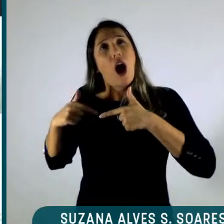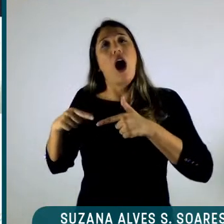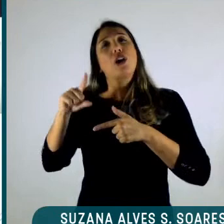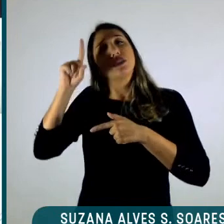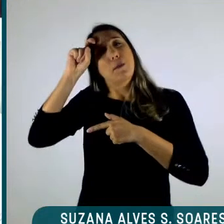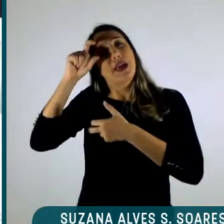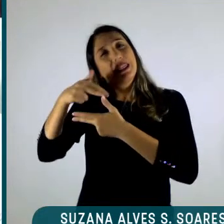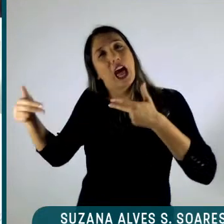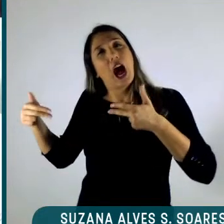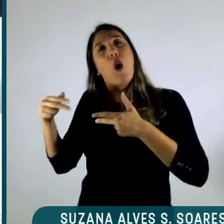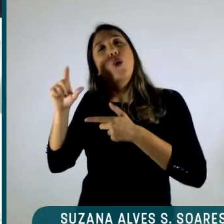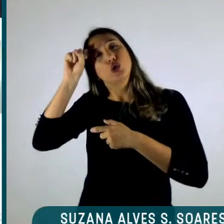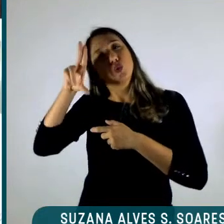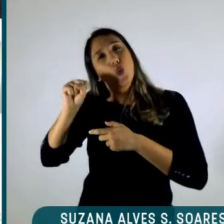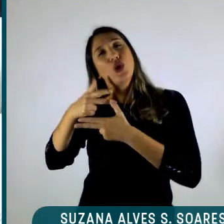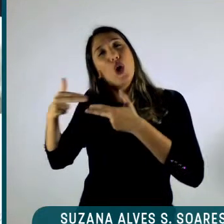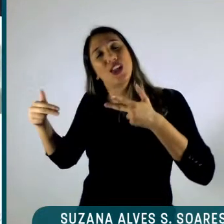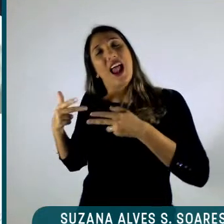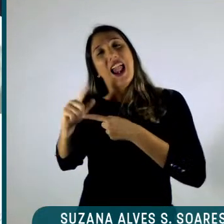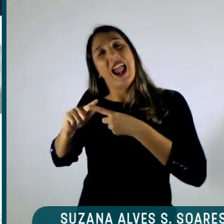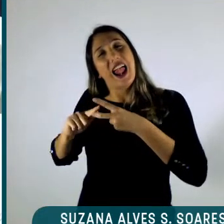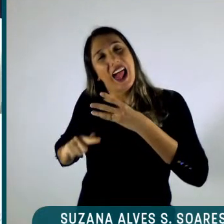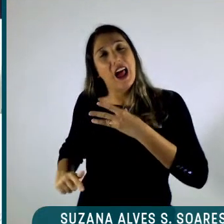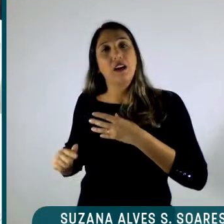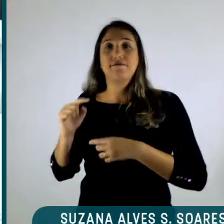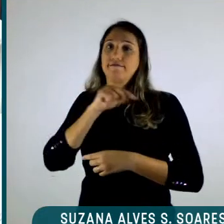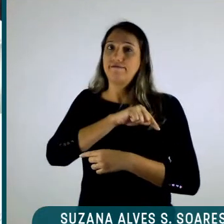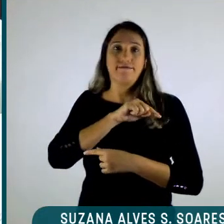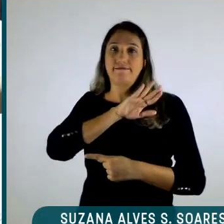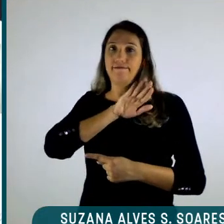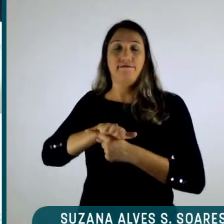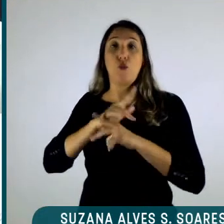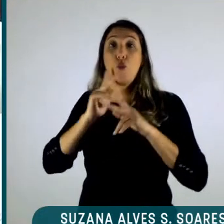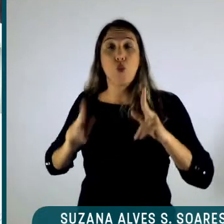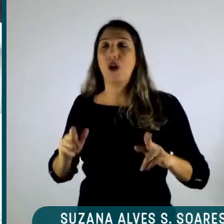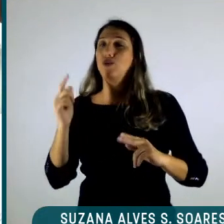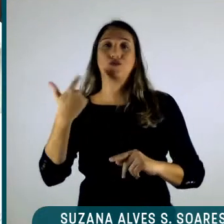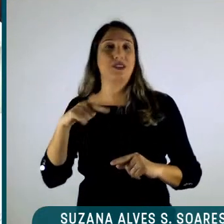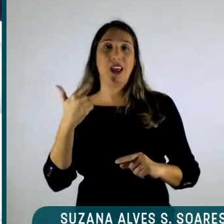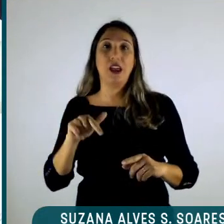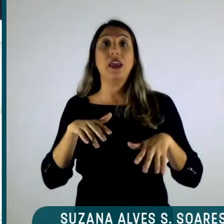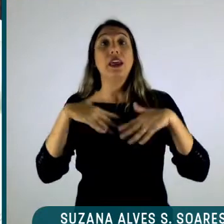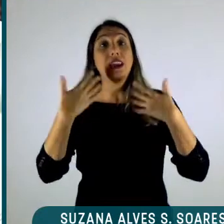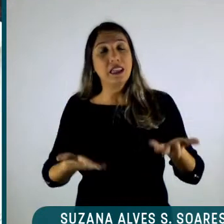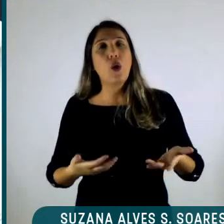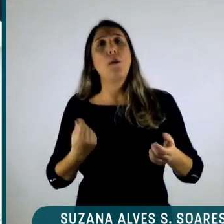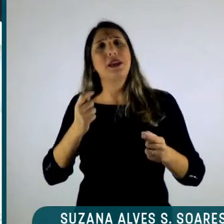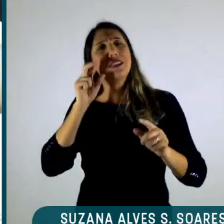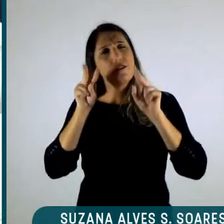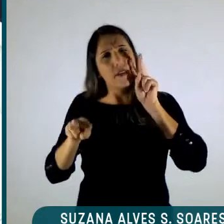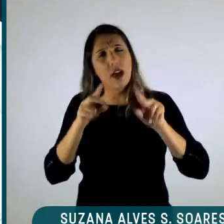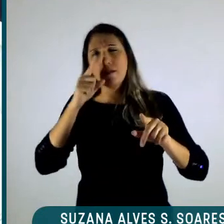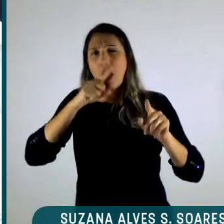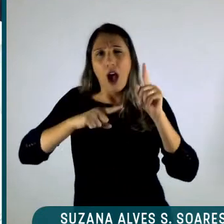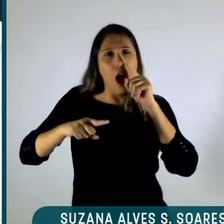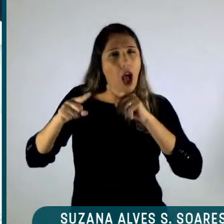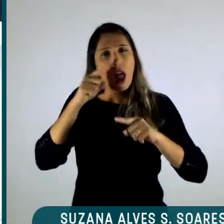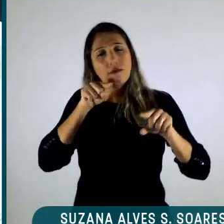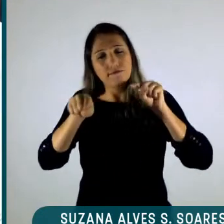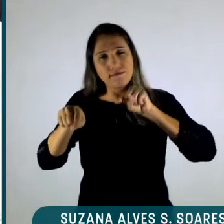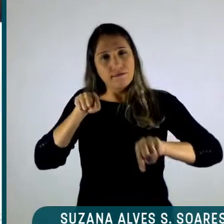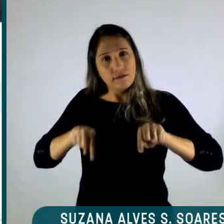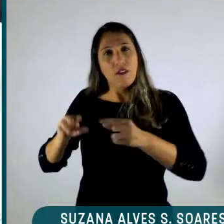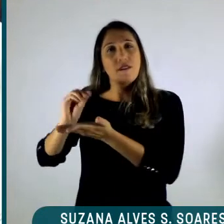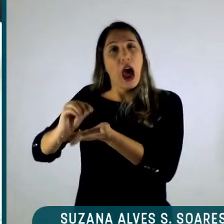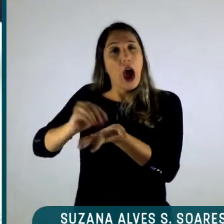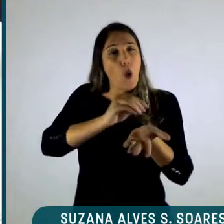of actions, activities, and procedures that the SUS has. So it's important that we point out